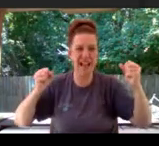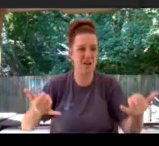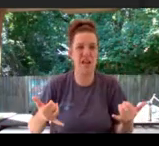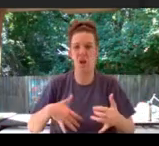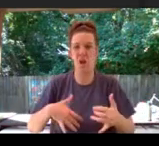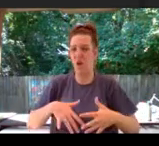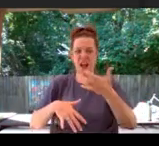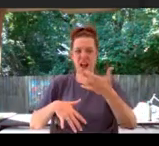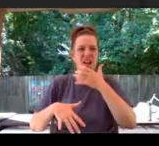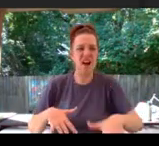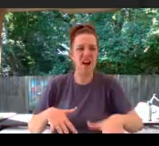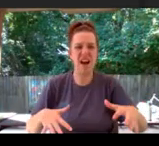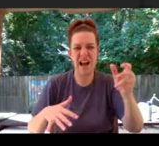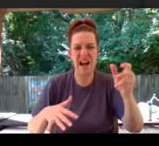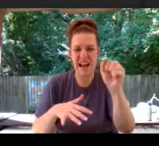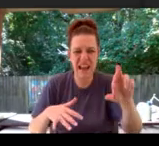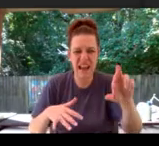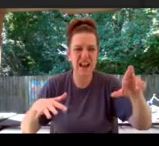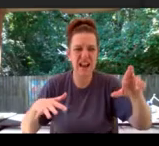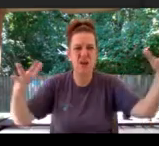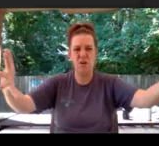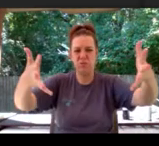air